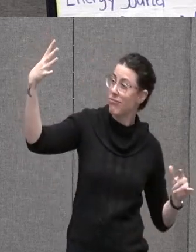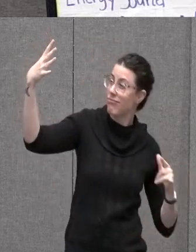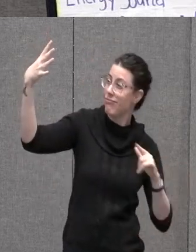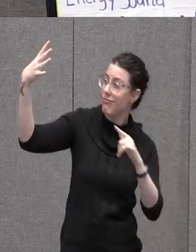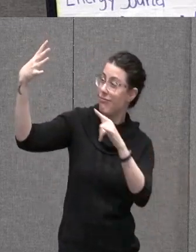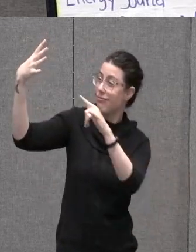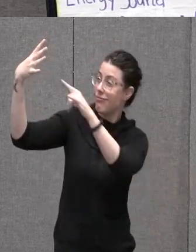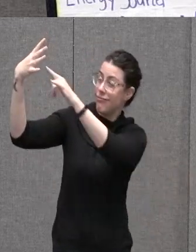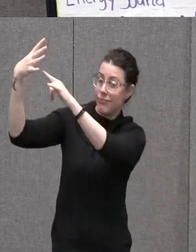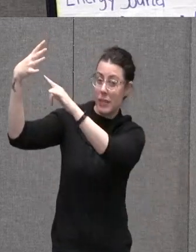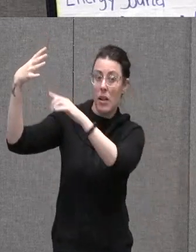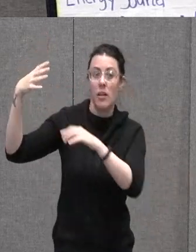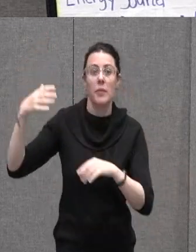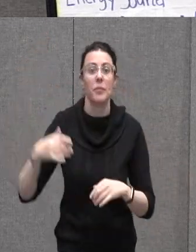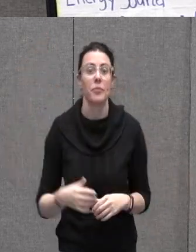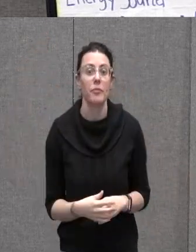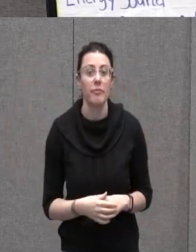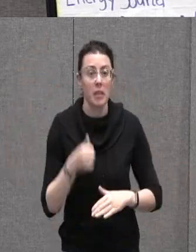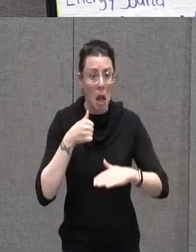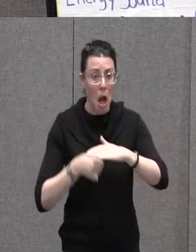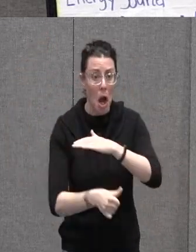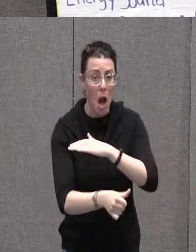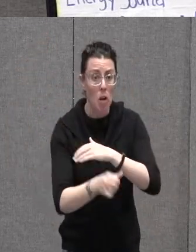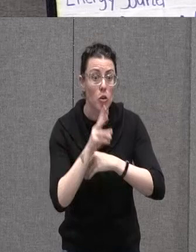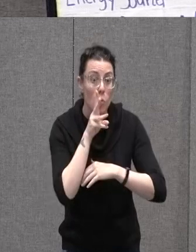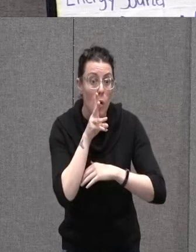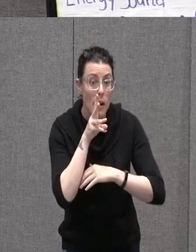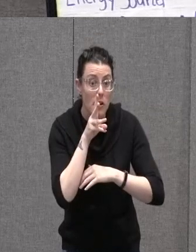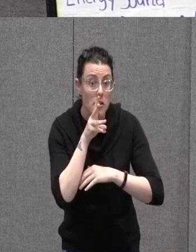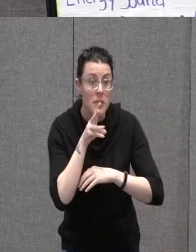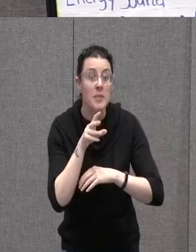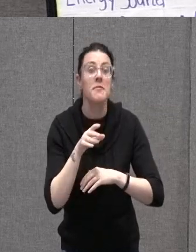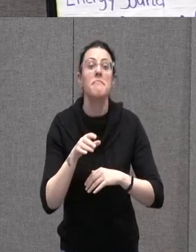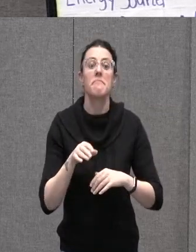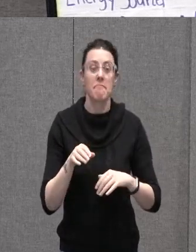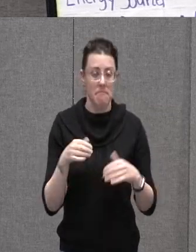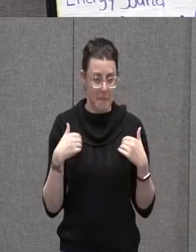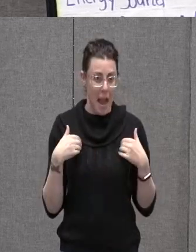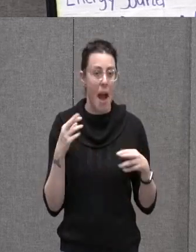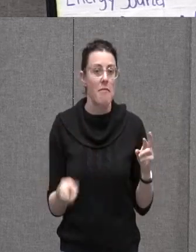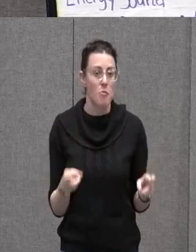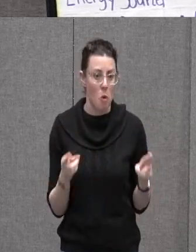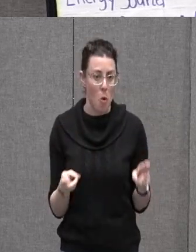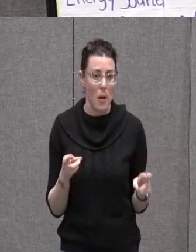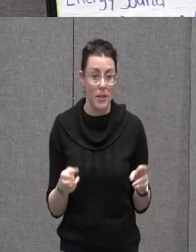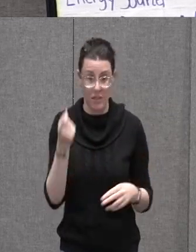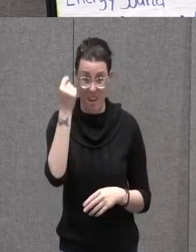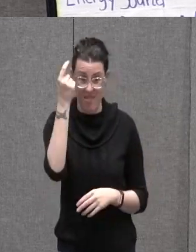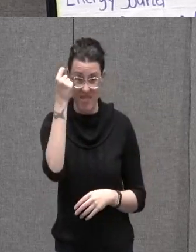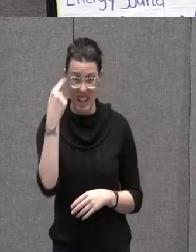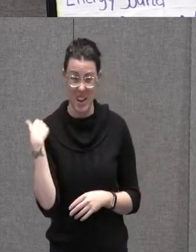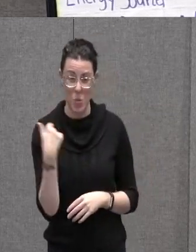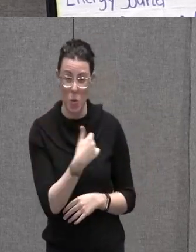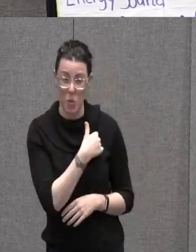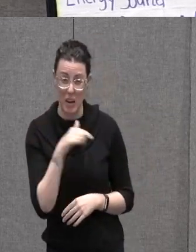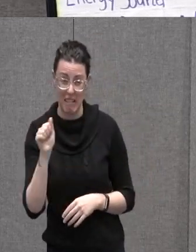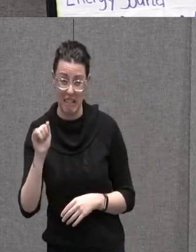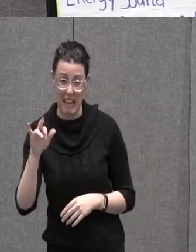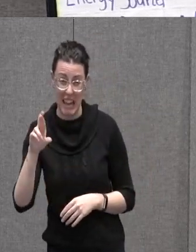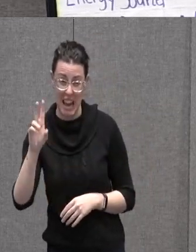underwater. No, we can't. But a robot does not need to breathe. So these are some other places that might be hazardous that